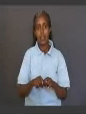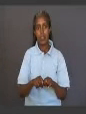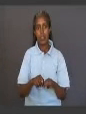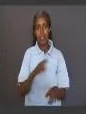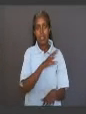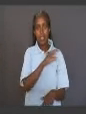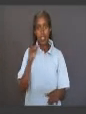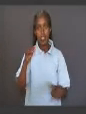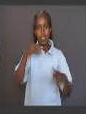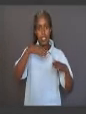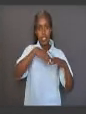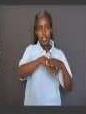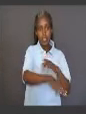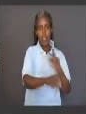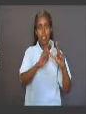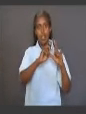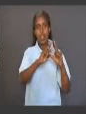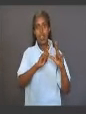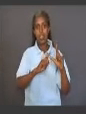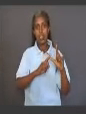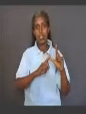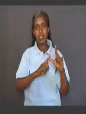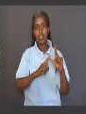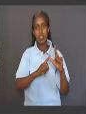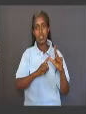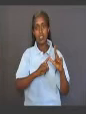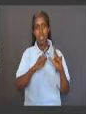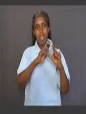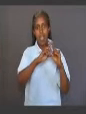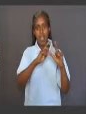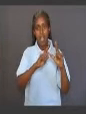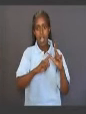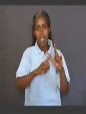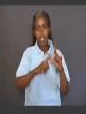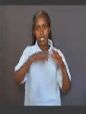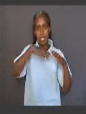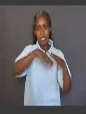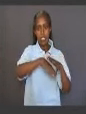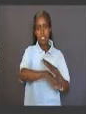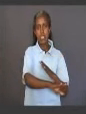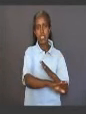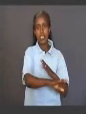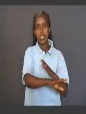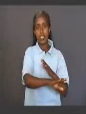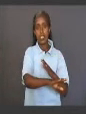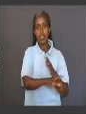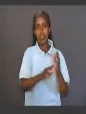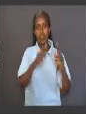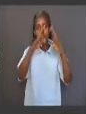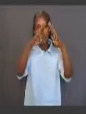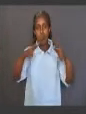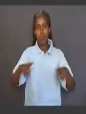An interior angle is an angle in the interior of a